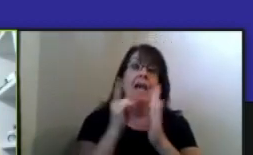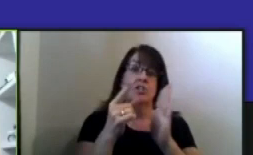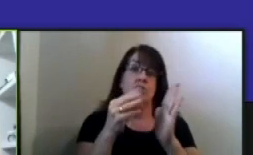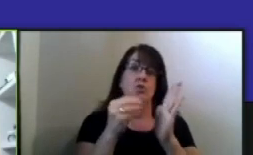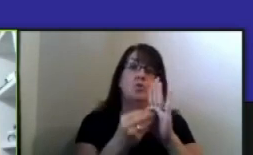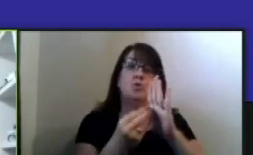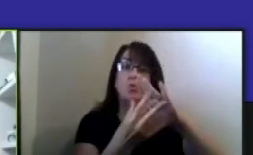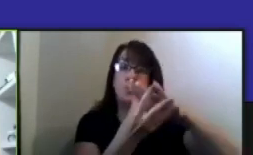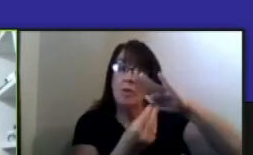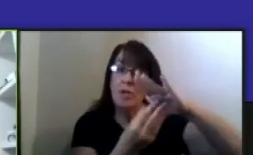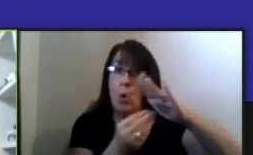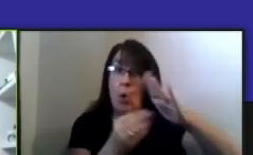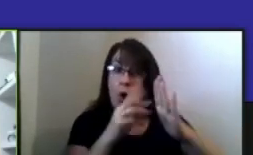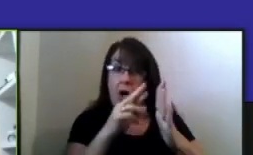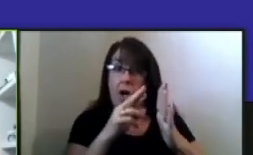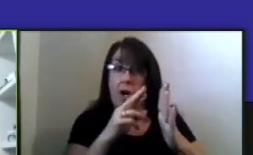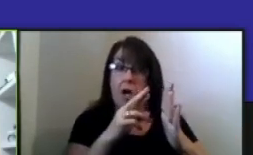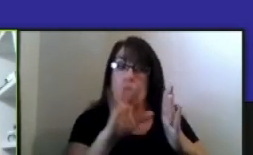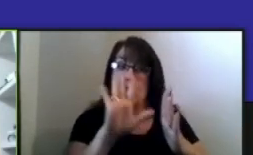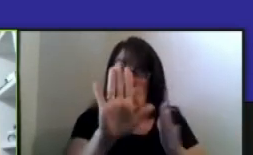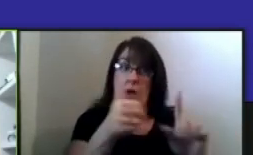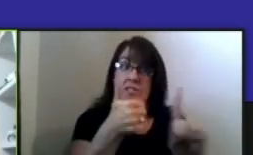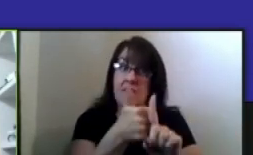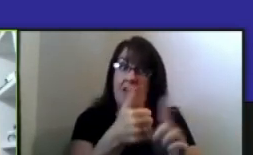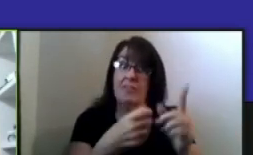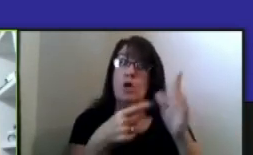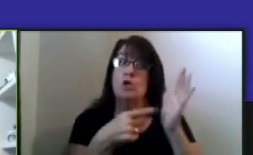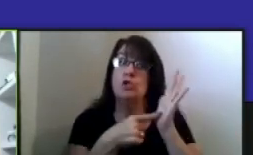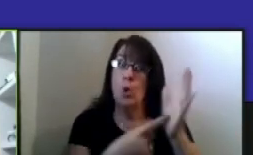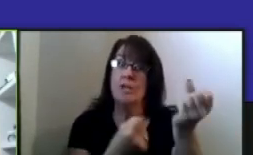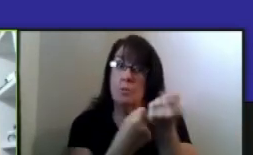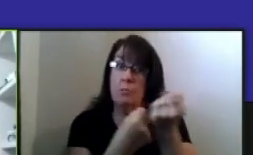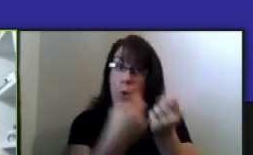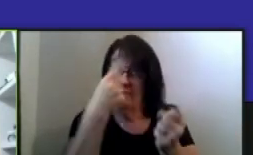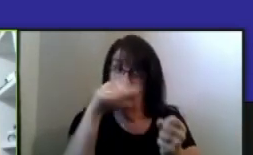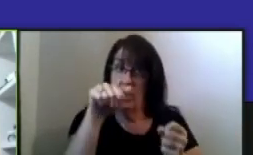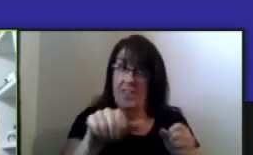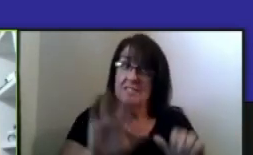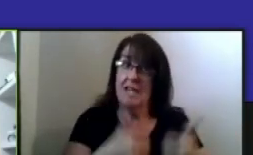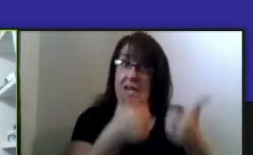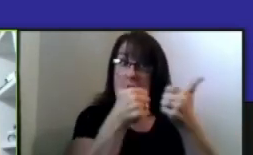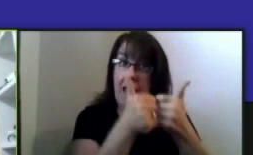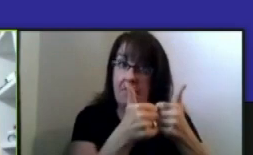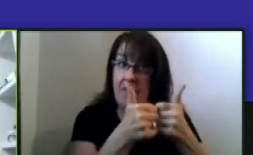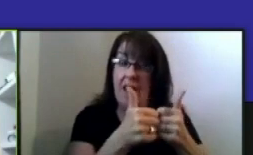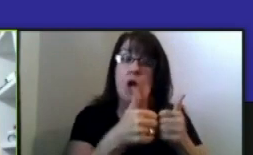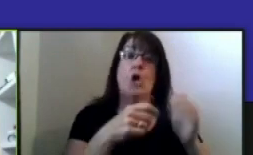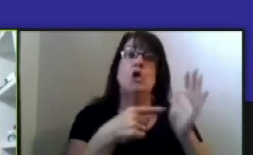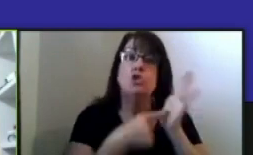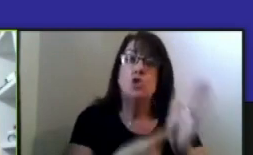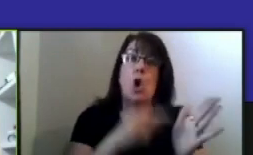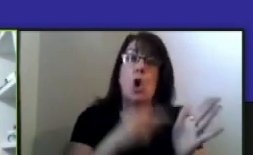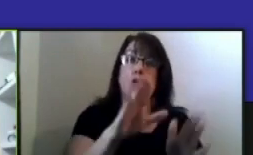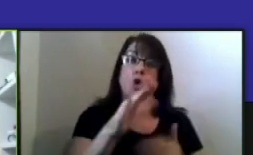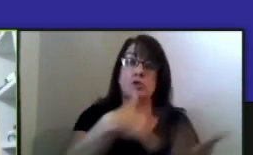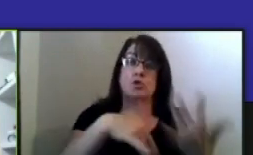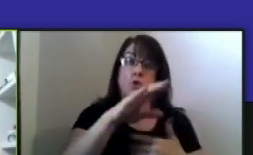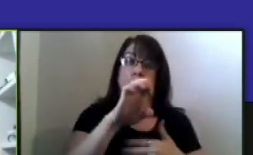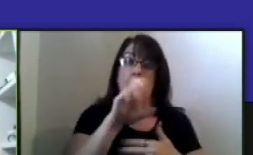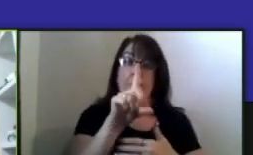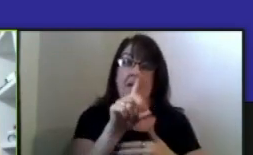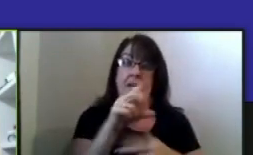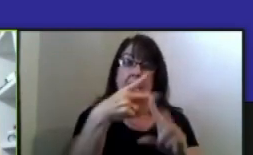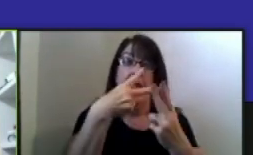video of yourself showing your support for this campaign and sharing it on your social media platforms with the